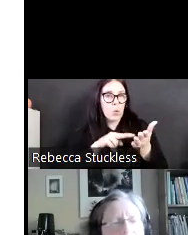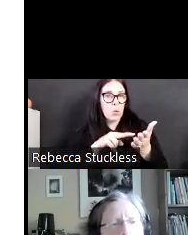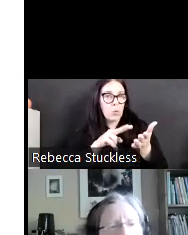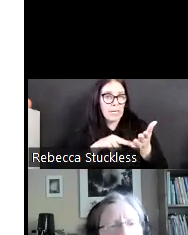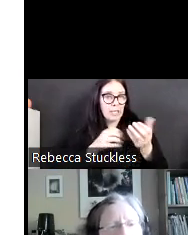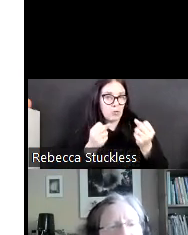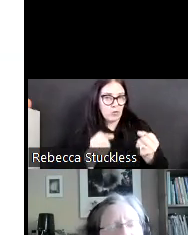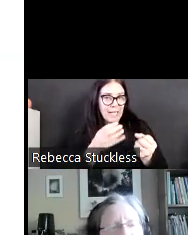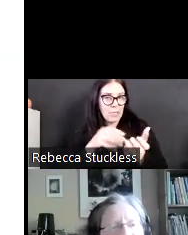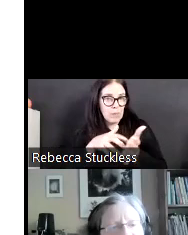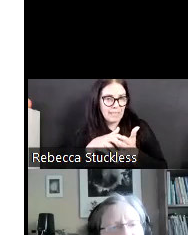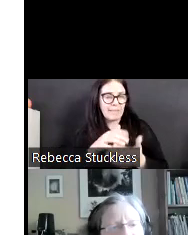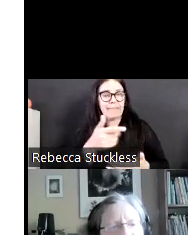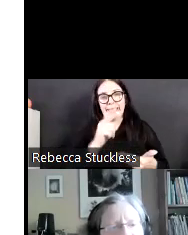Next.